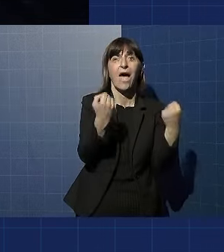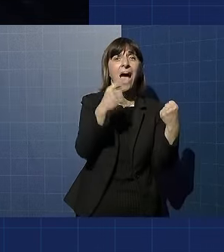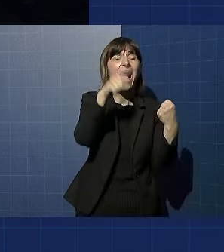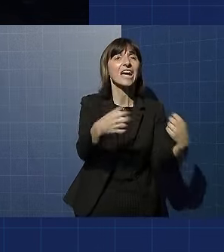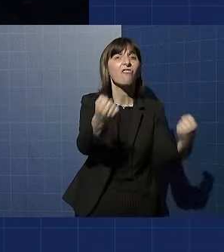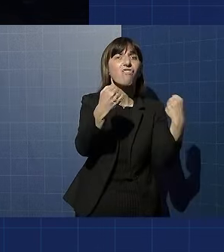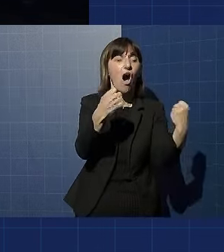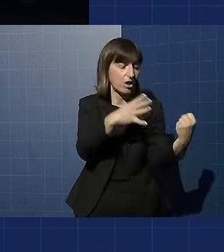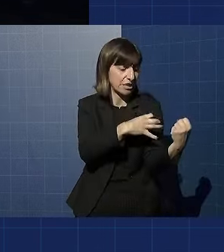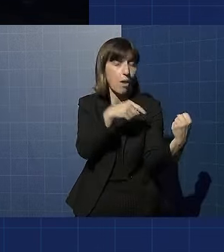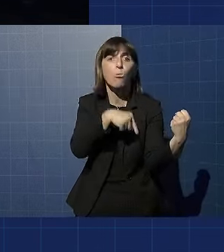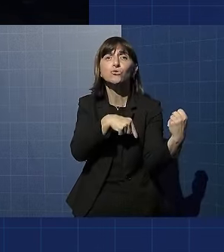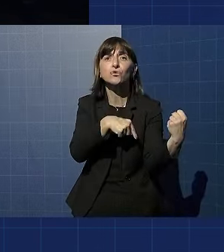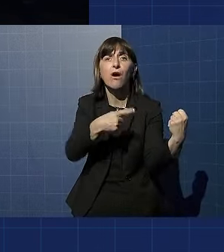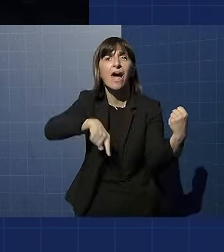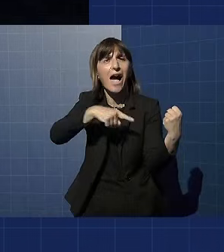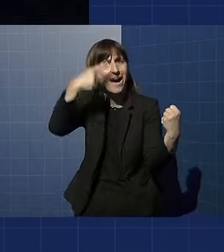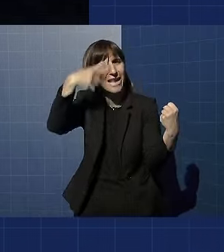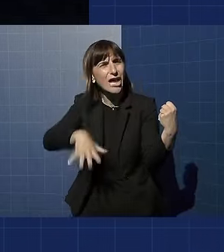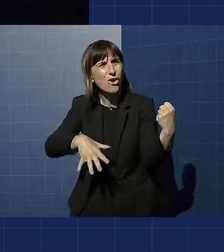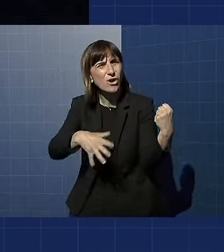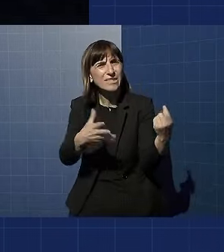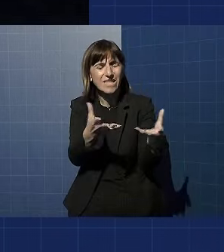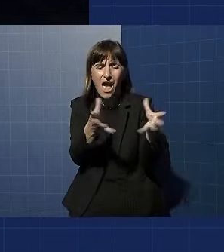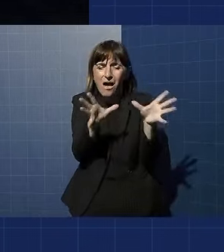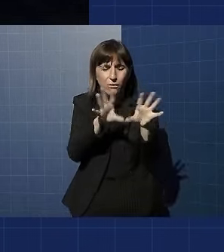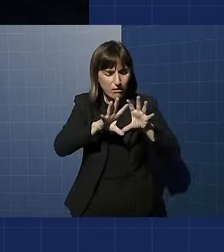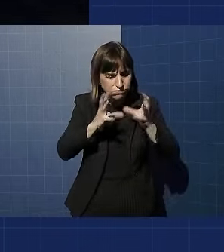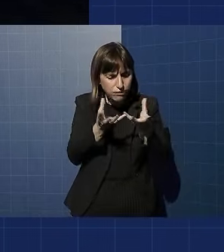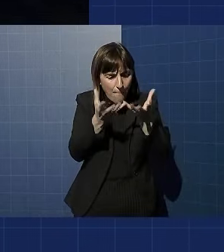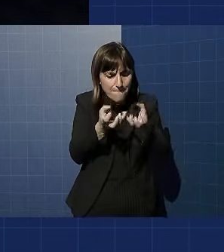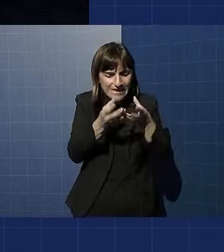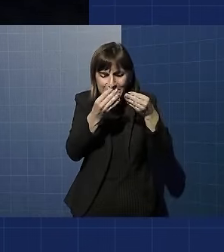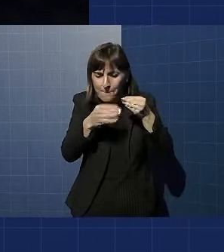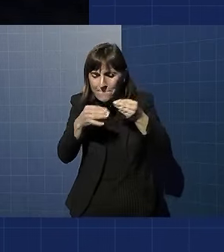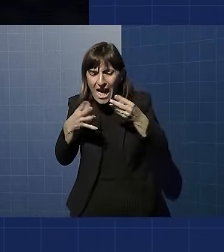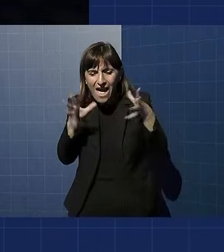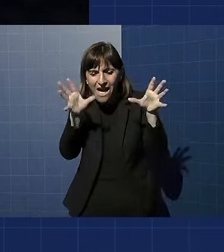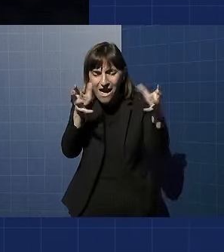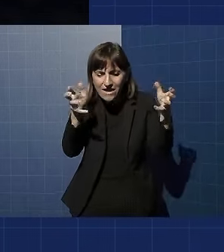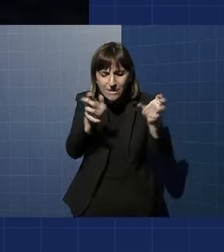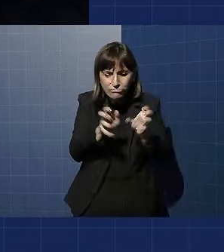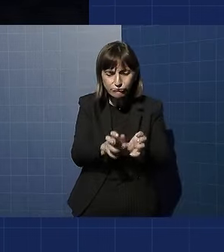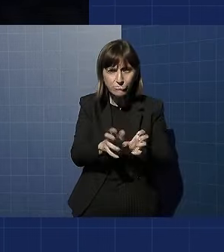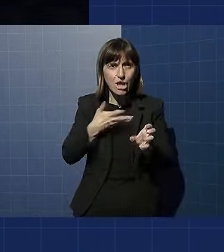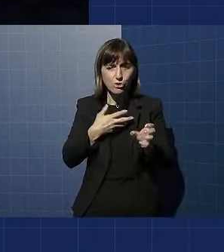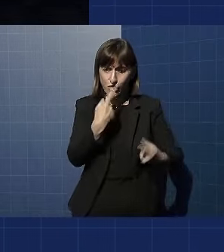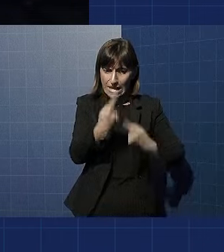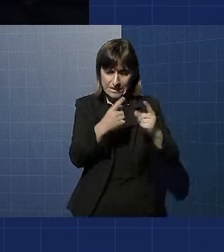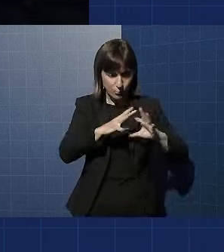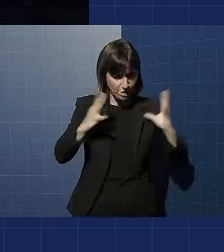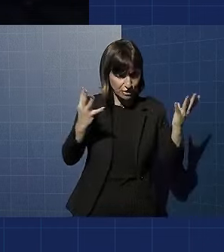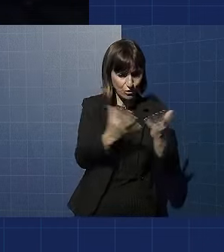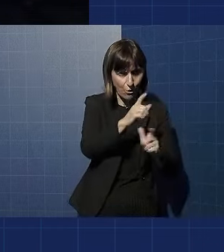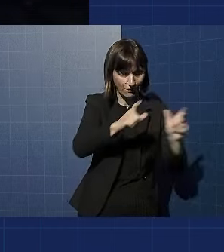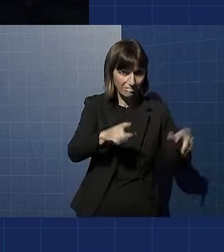on Earth where we have something similar, sarcopenia, but also for elderly people, immobilized people. Space is a very good model